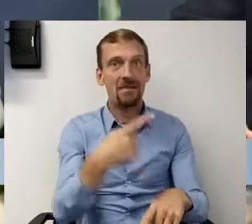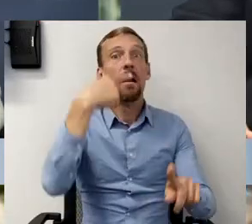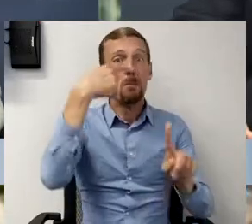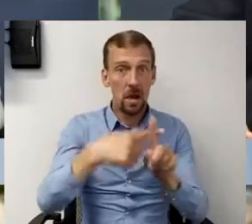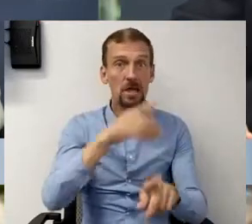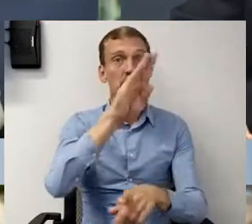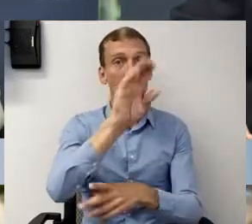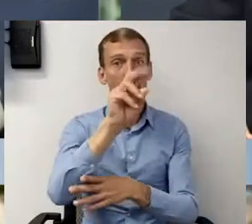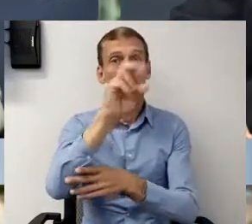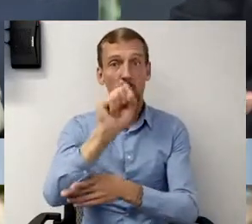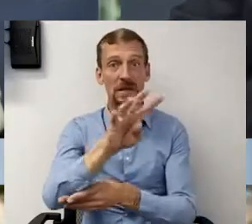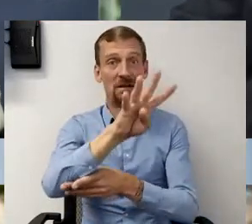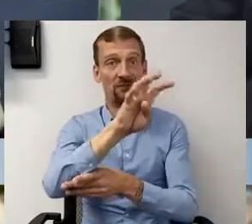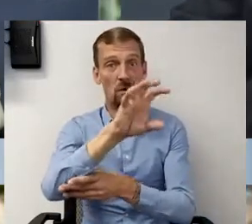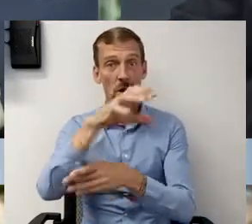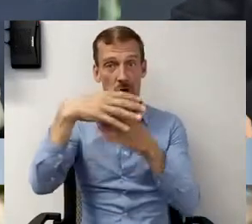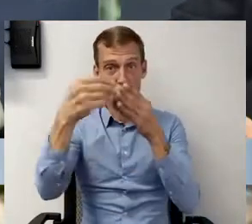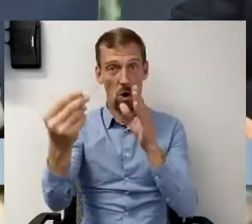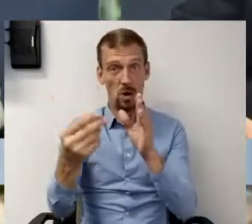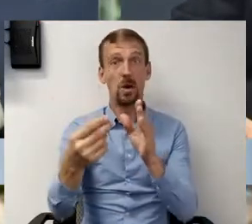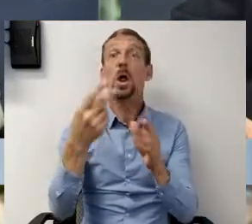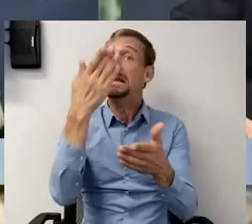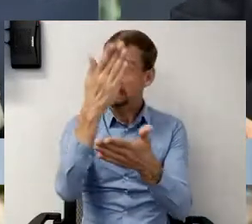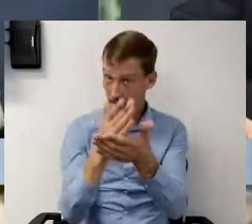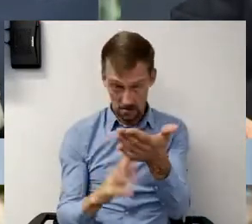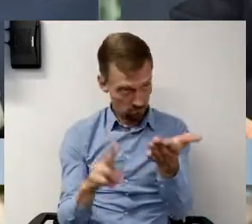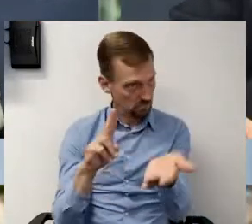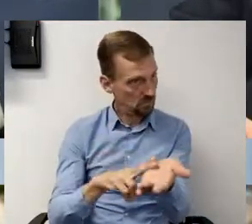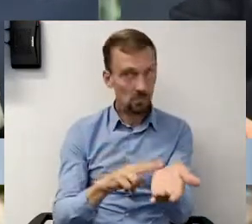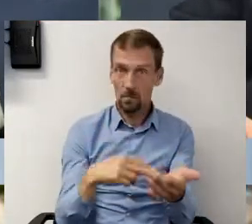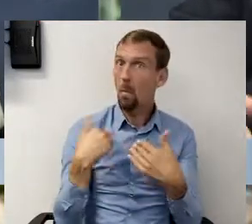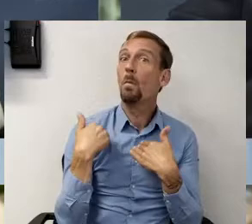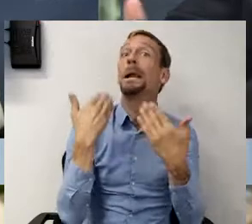our nurses who've been willing to do that.